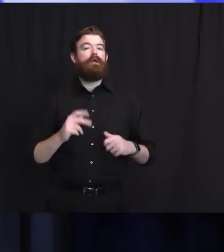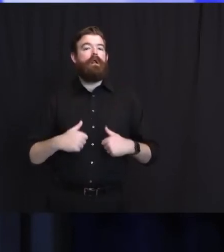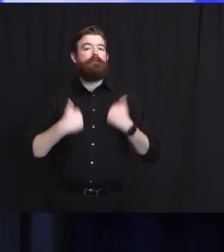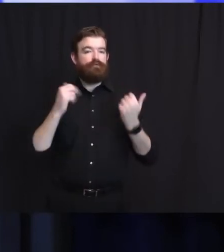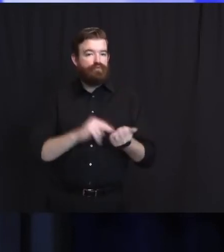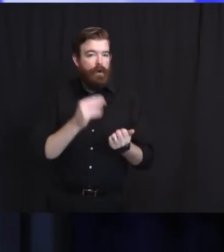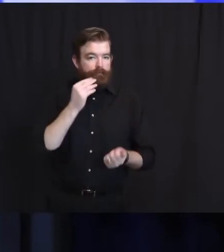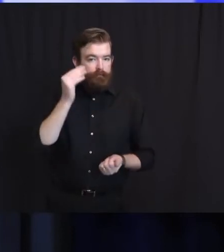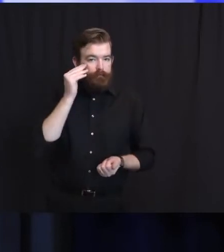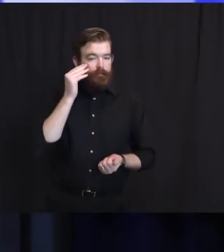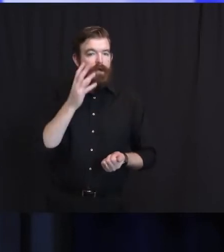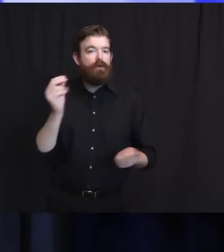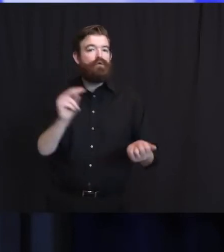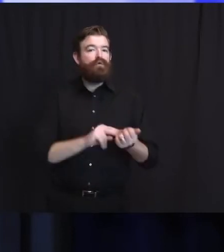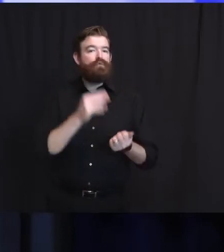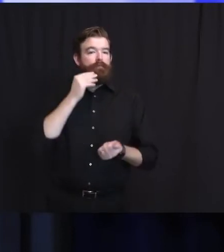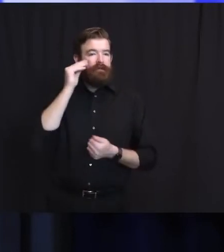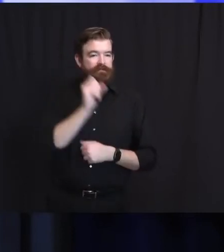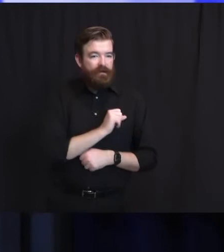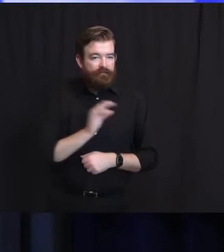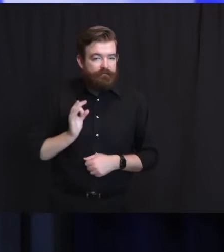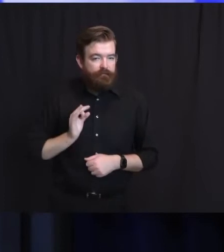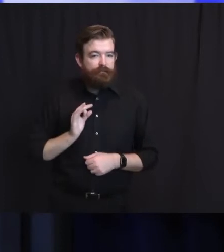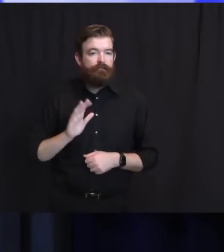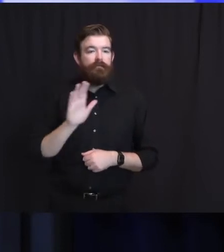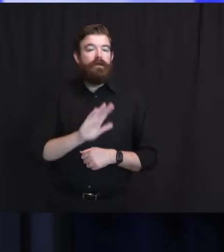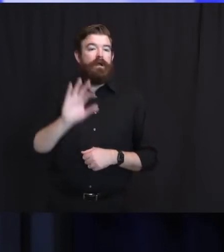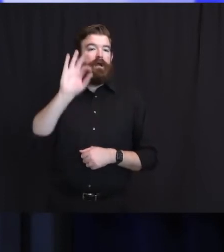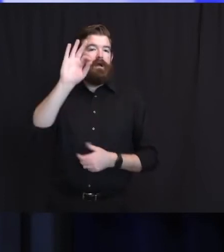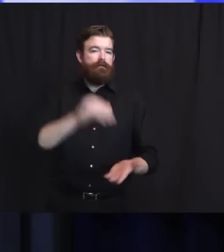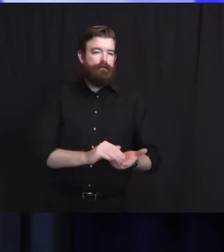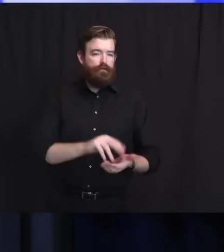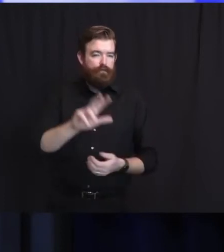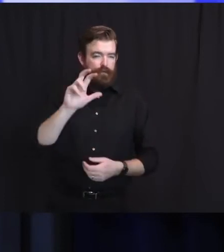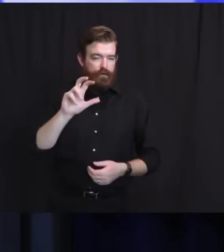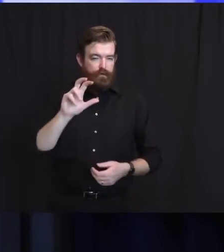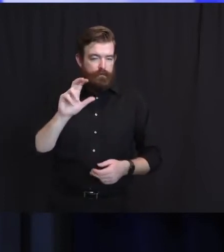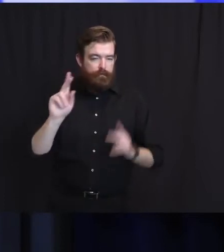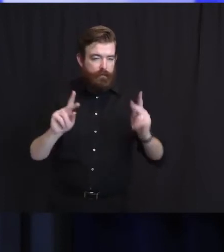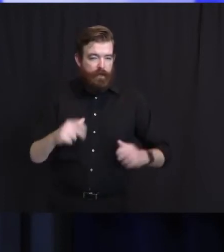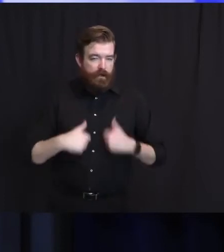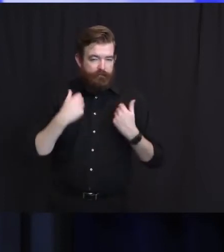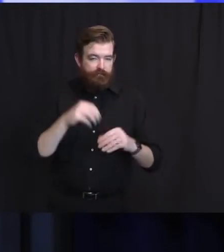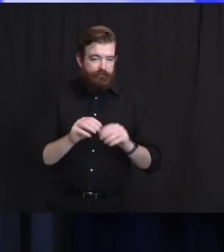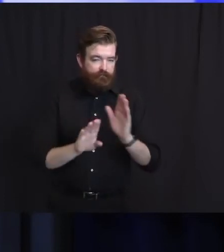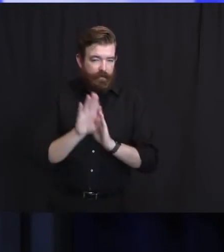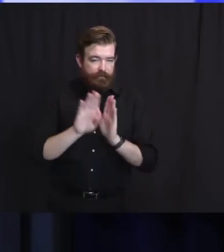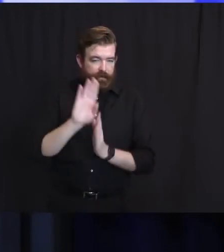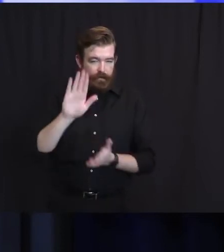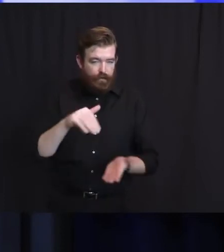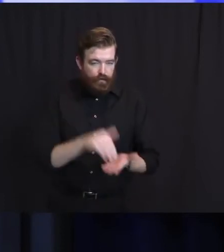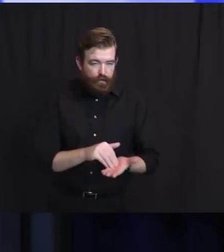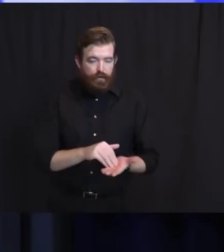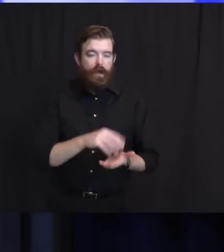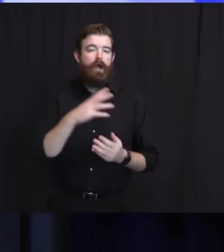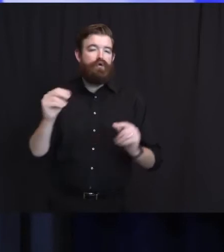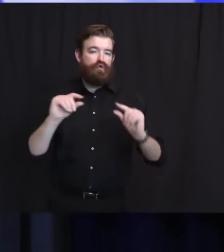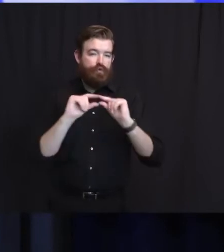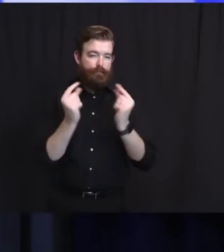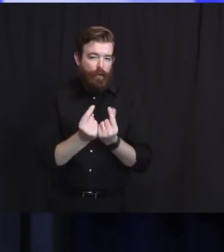approximately 9,300 residents in our state developmental facilities and group homes,